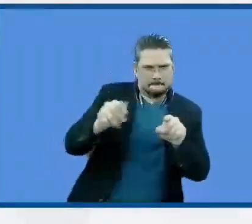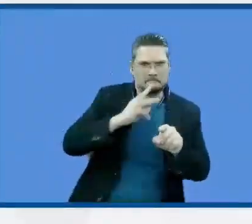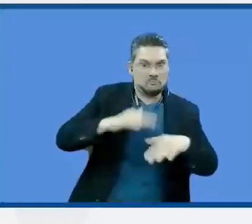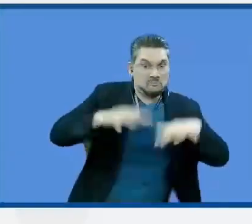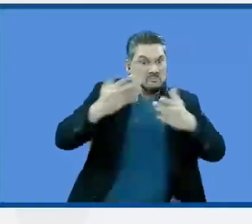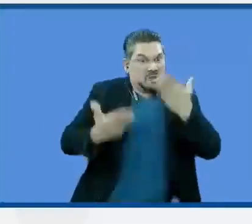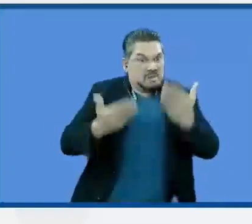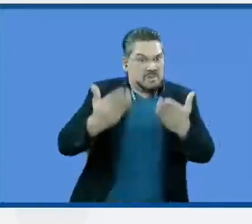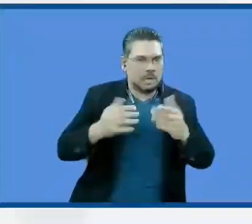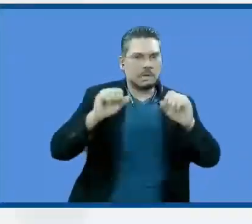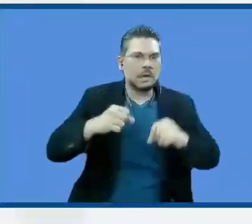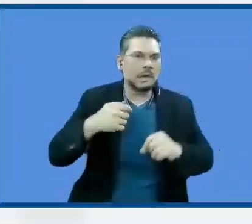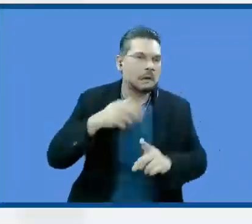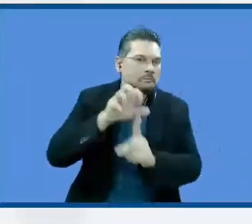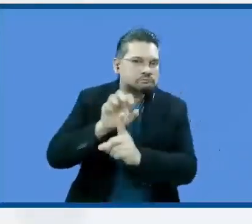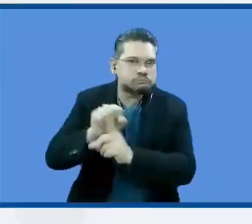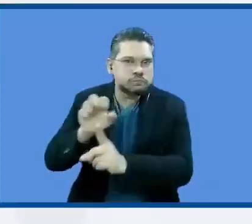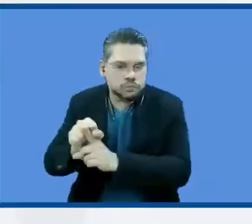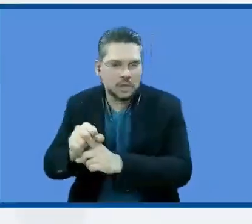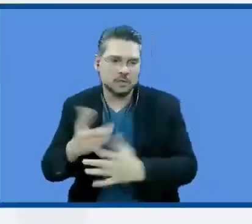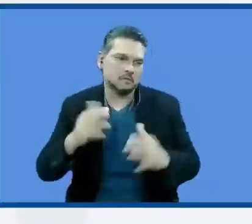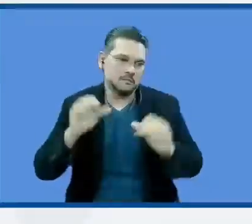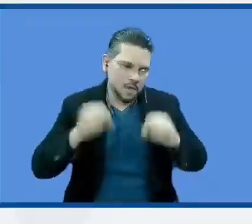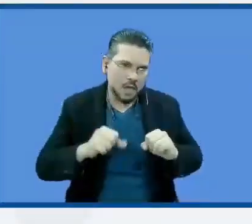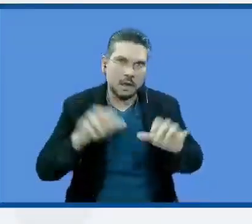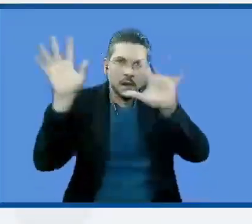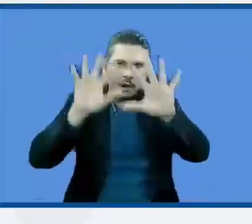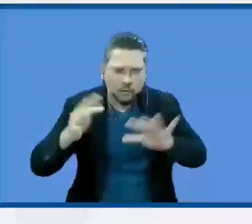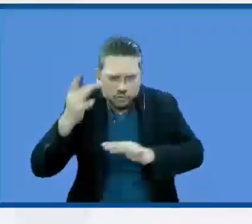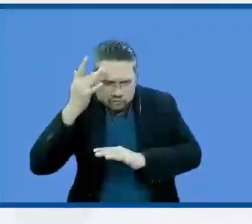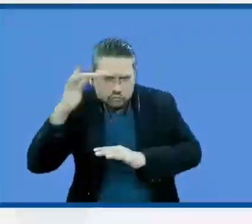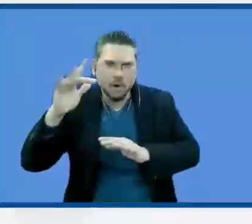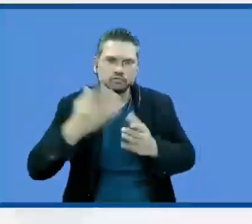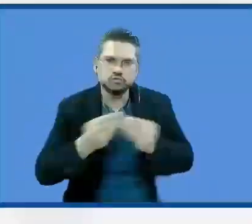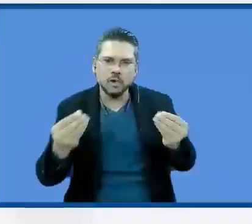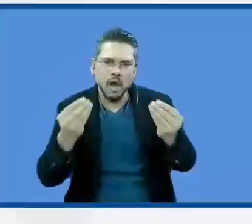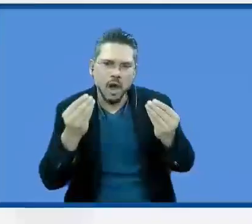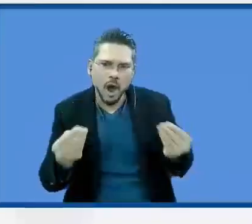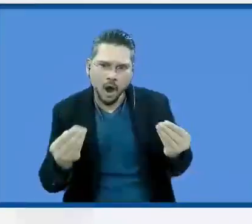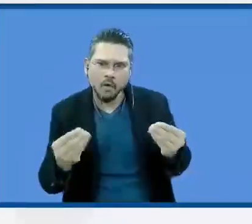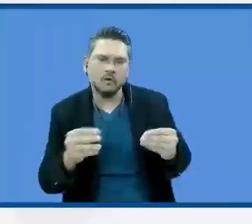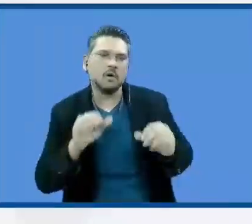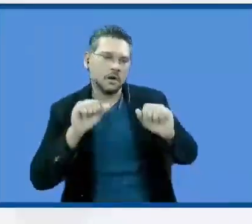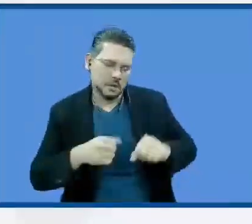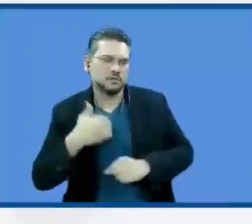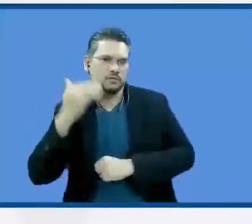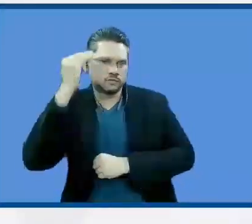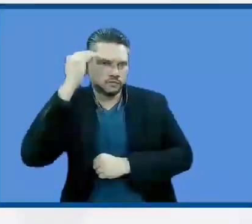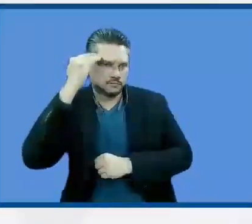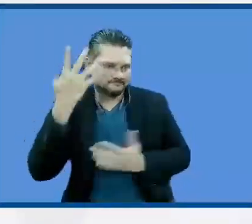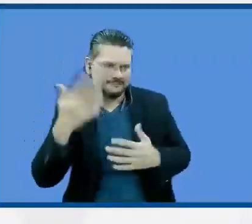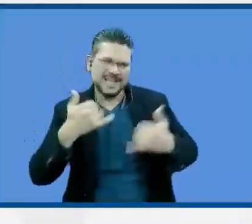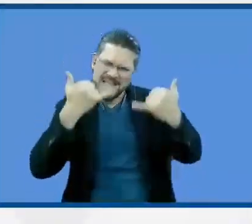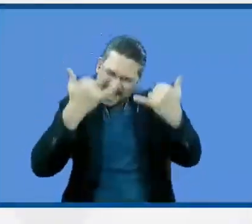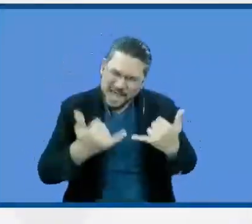for climate smart solutions. Our current infrastructure is far too reliant on fossil fuels. If